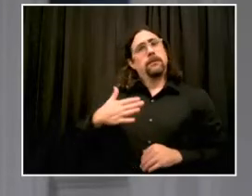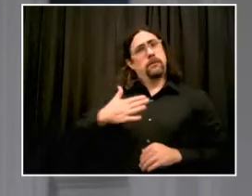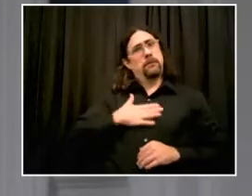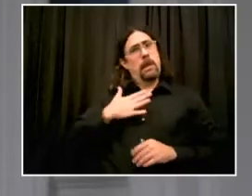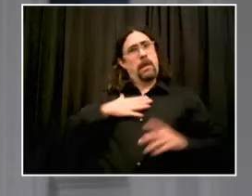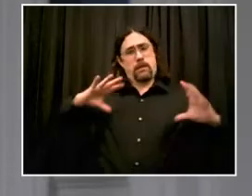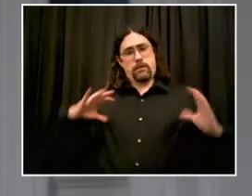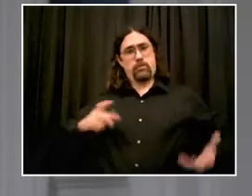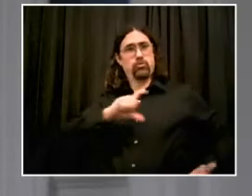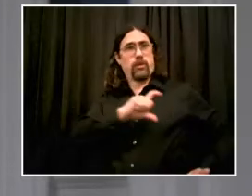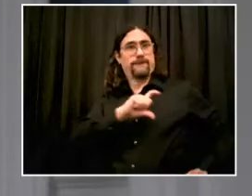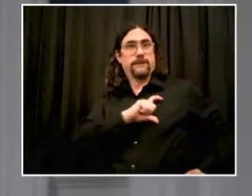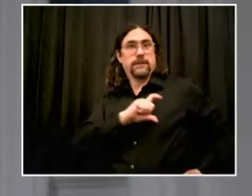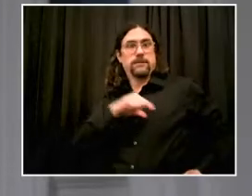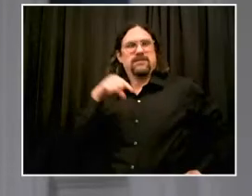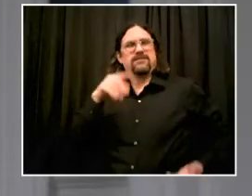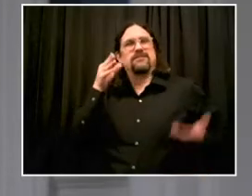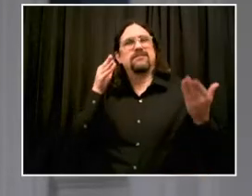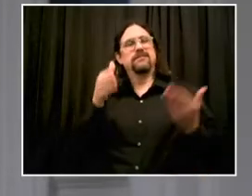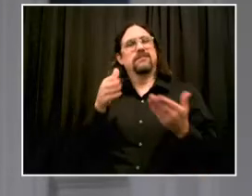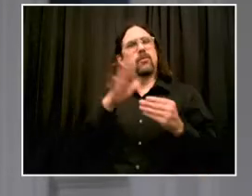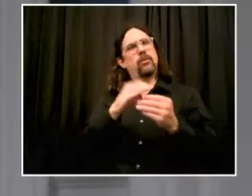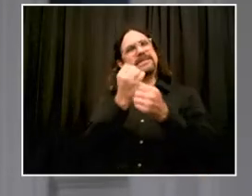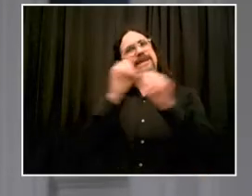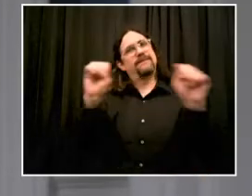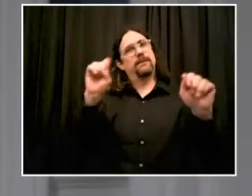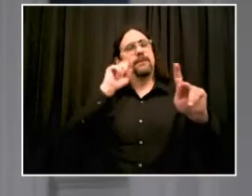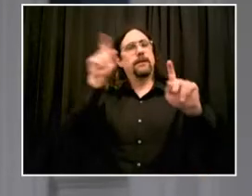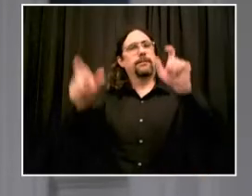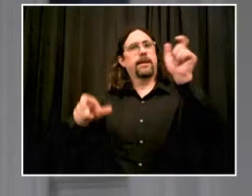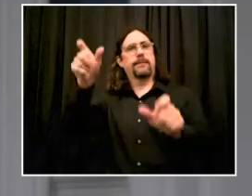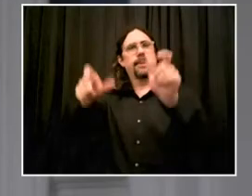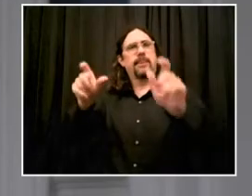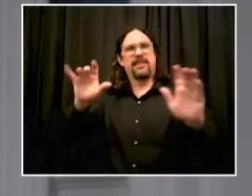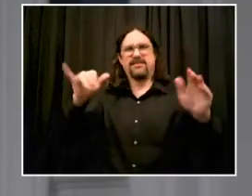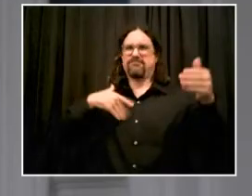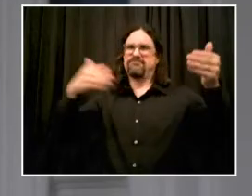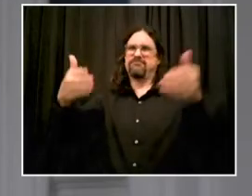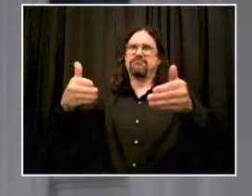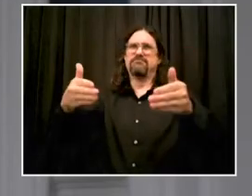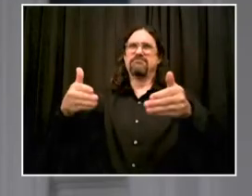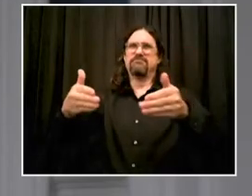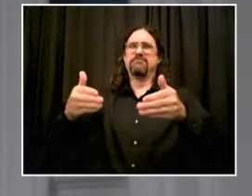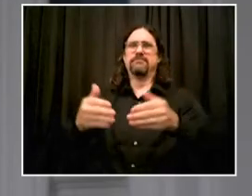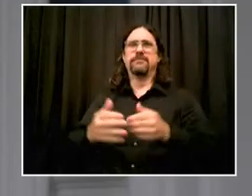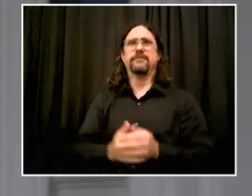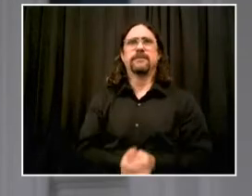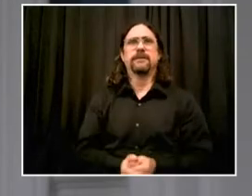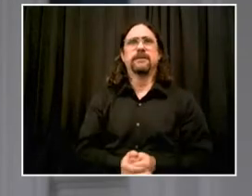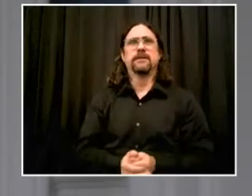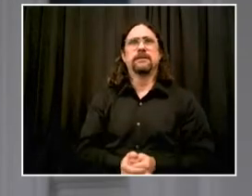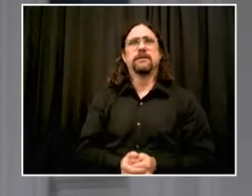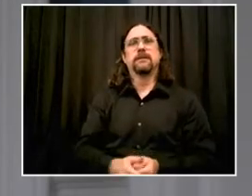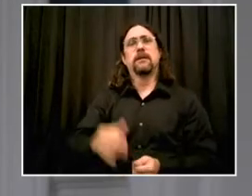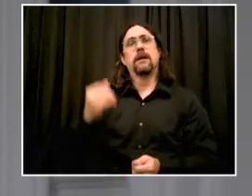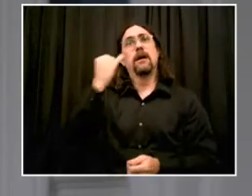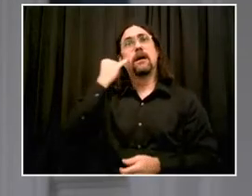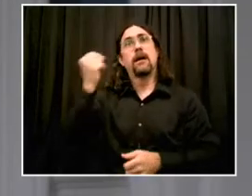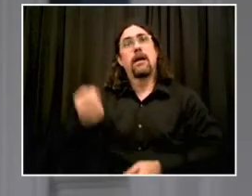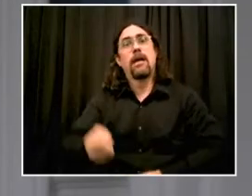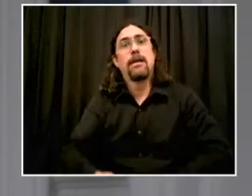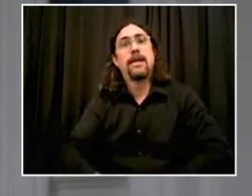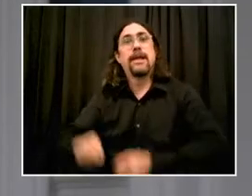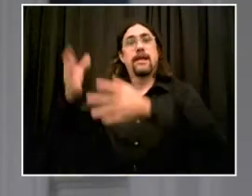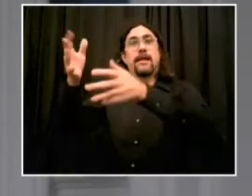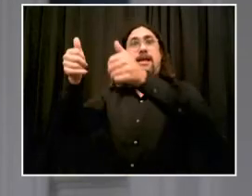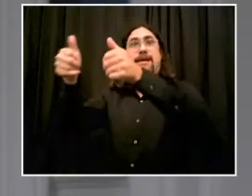will continue. When it comes to economic reasons, the courts are being very, very sensitive